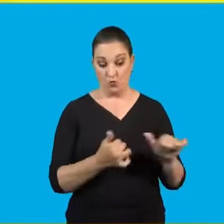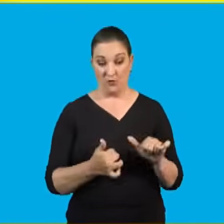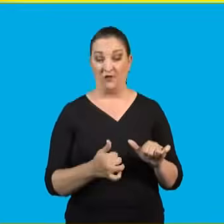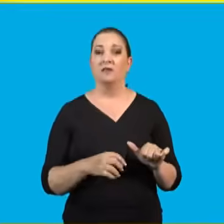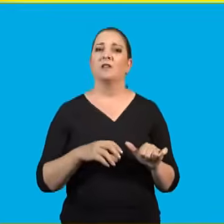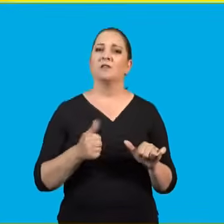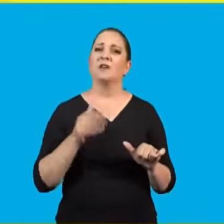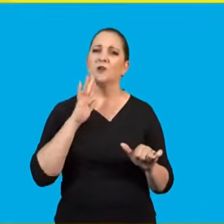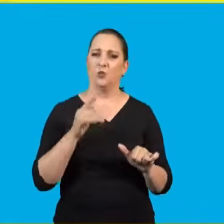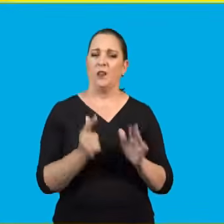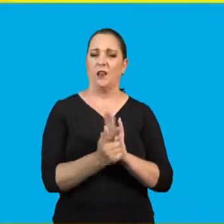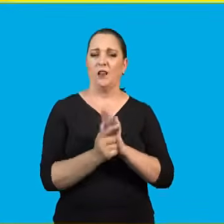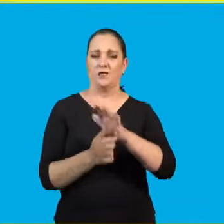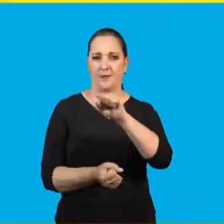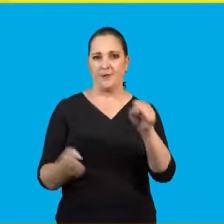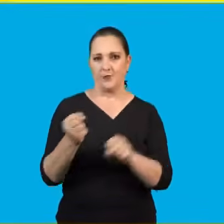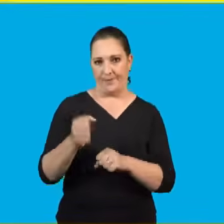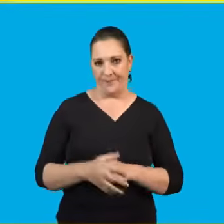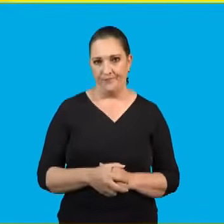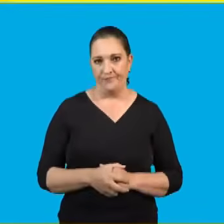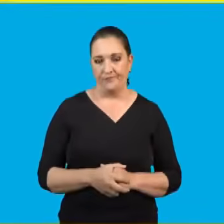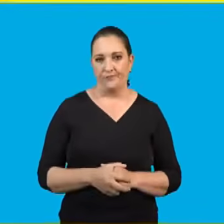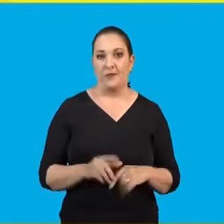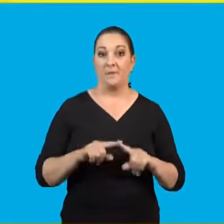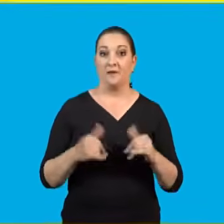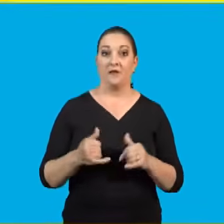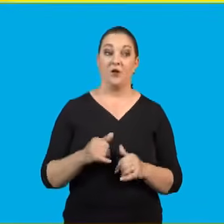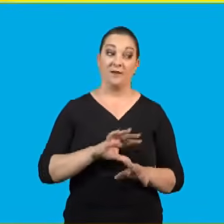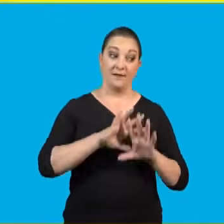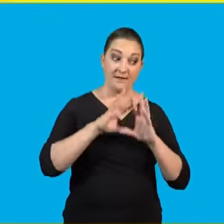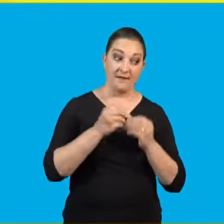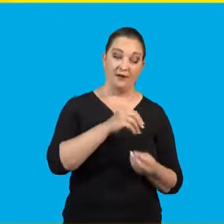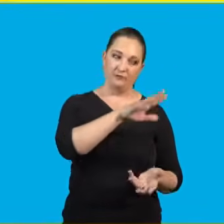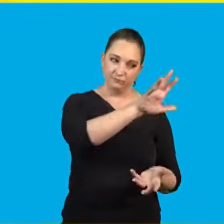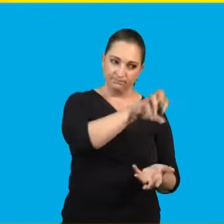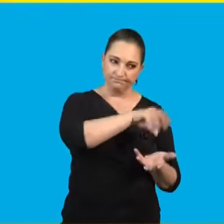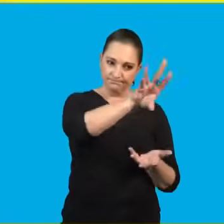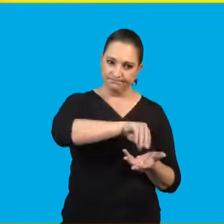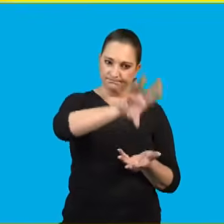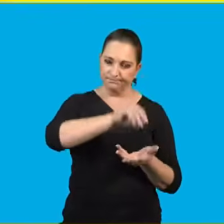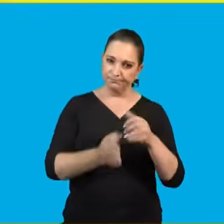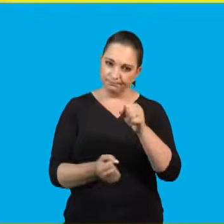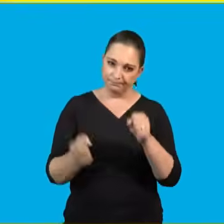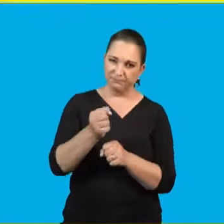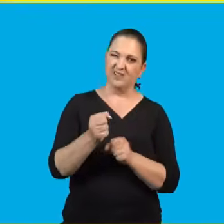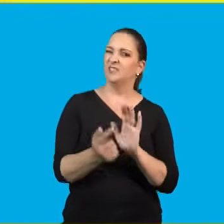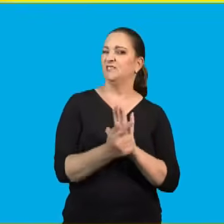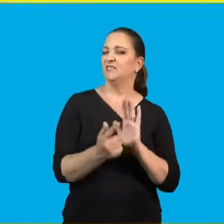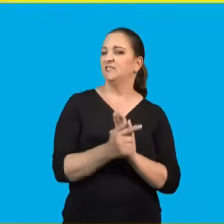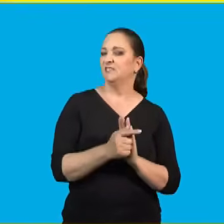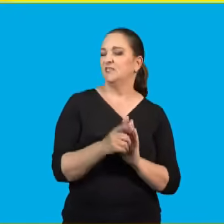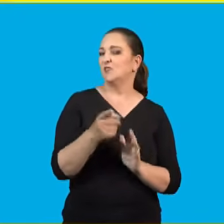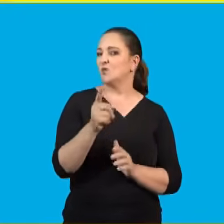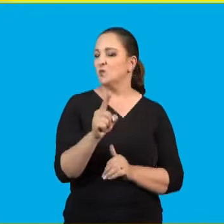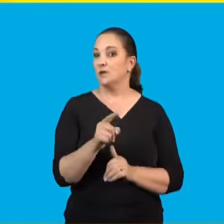are going to wrap up, by just recapping on what today's lesson was about,